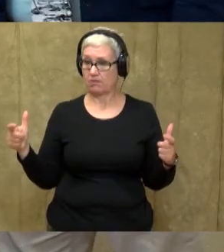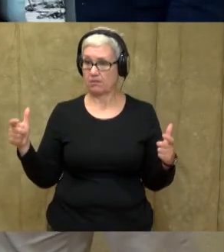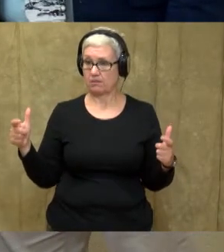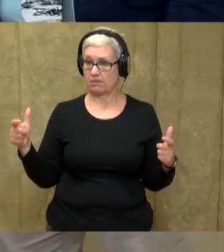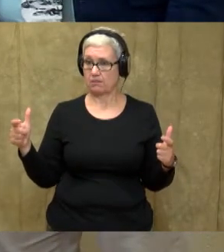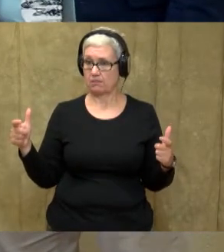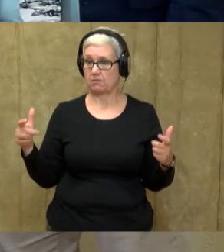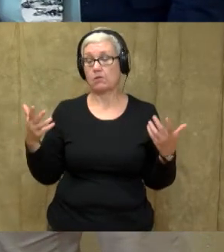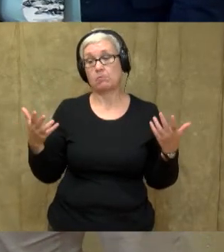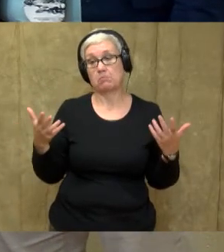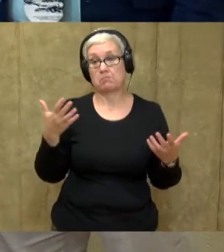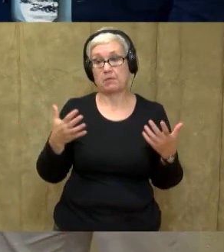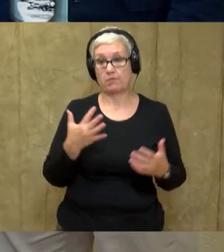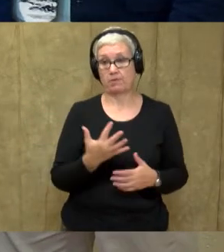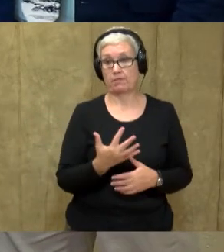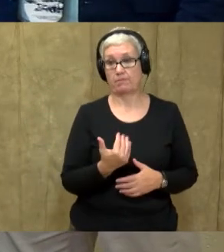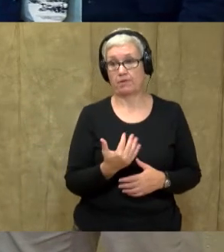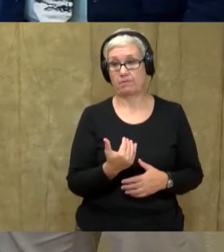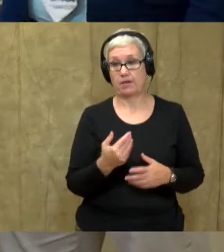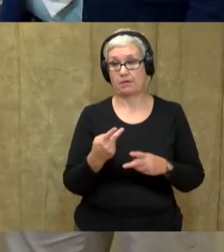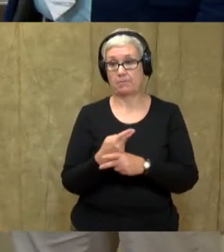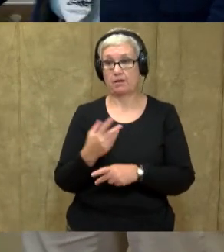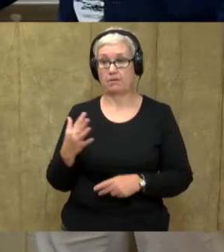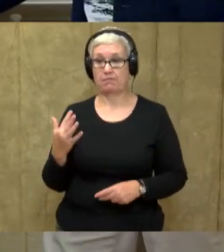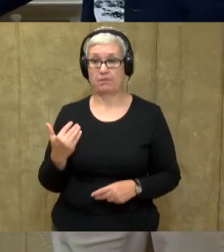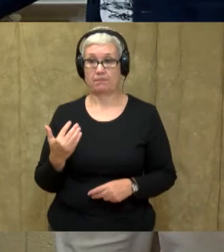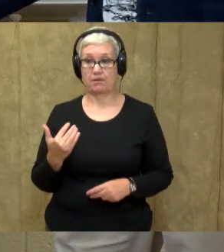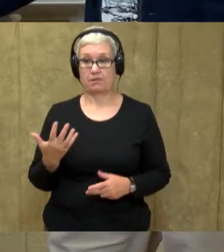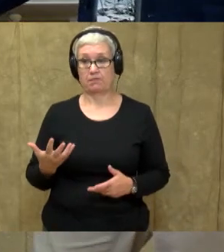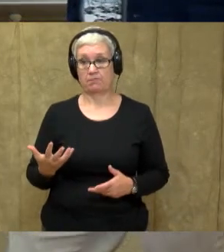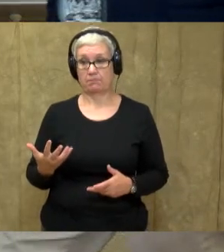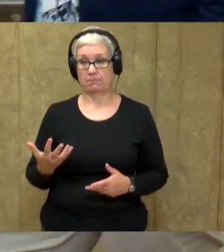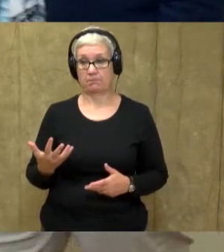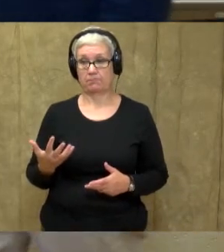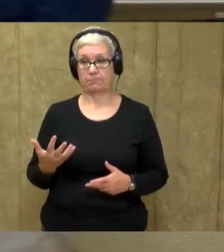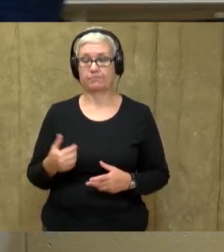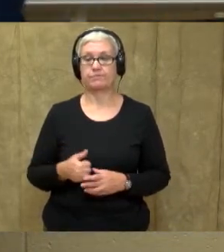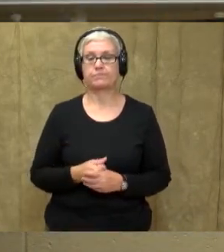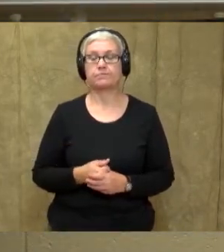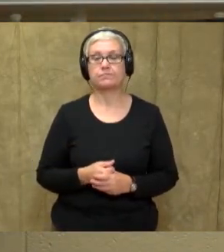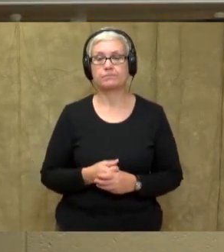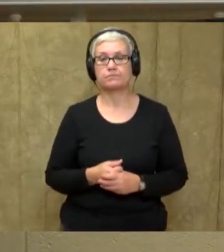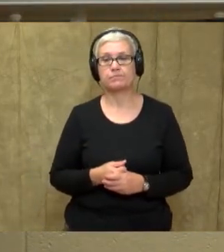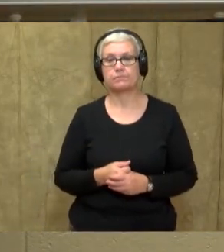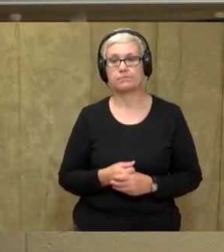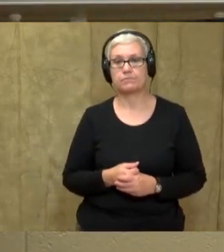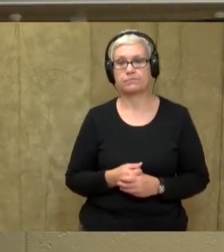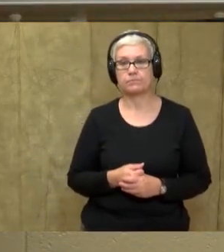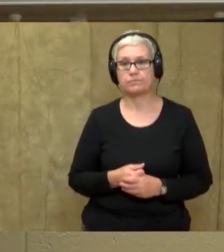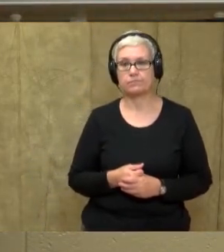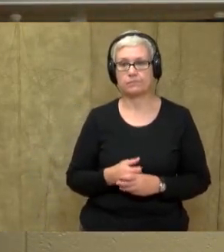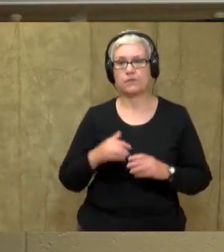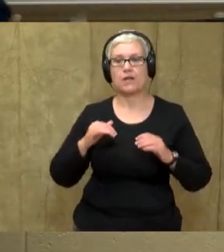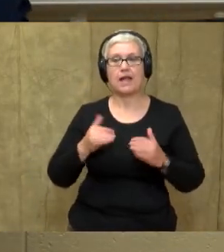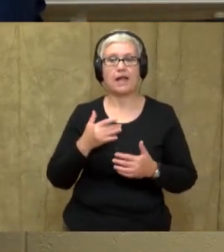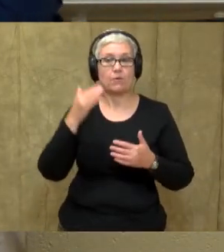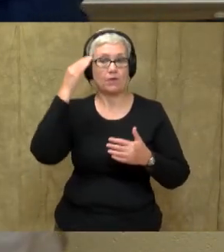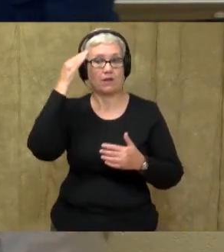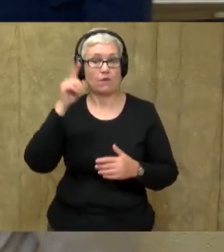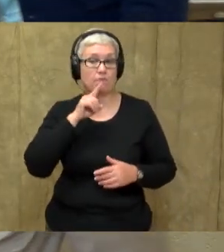What happens when I go to 15 meters by 35 meters? What's that going to give us? And then we want to ask, how do we know for